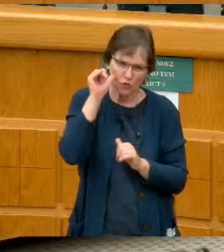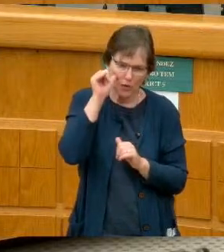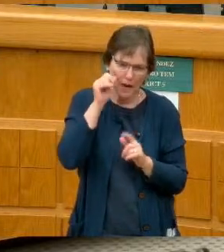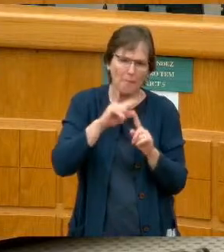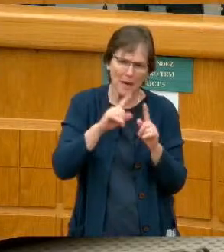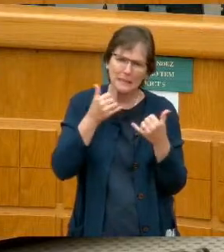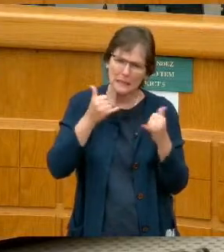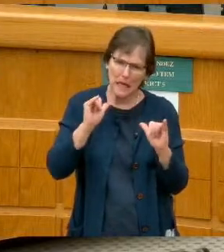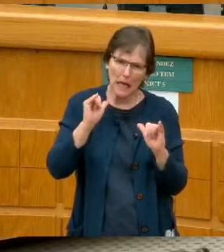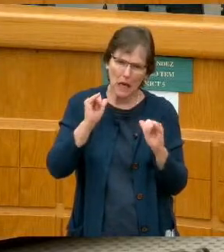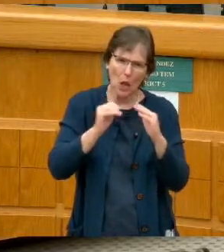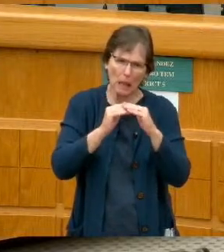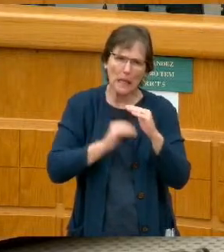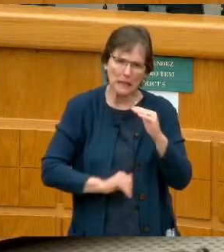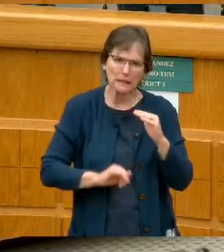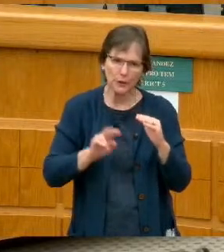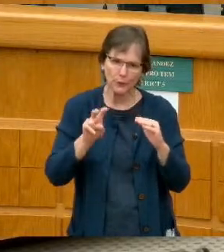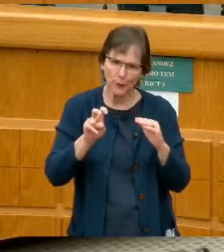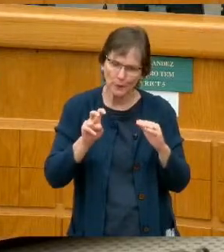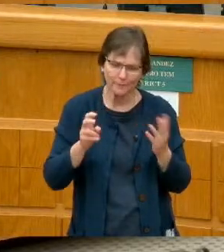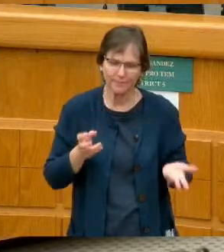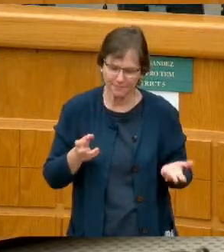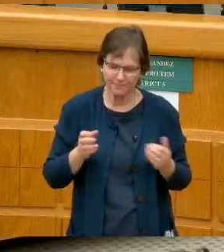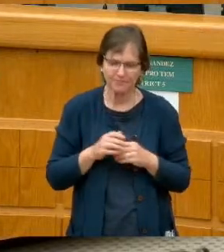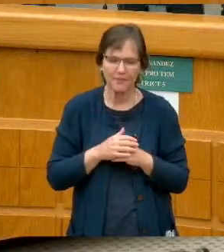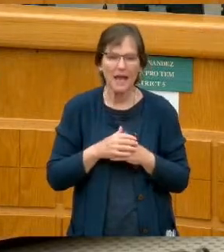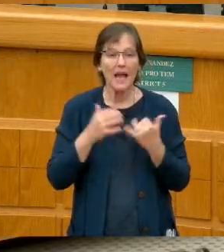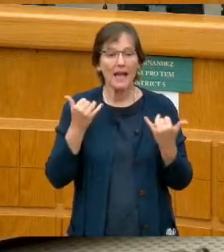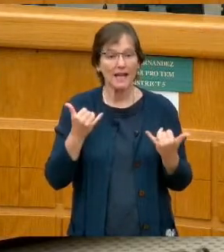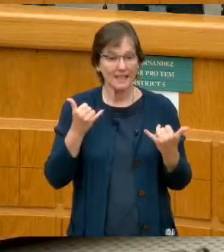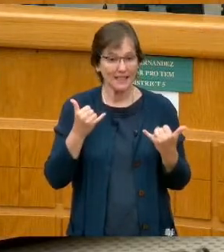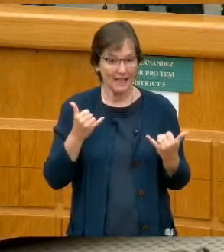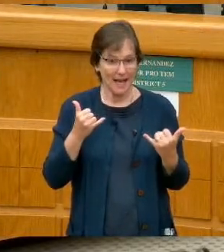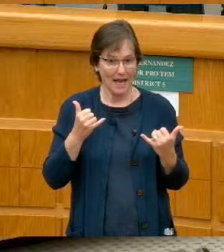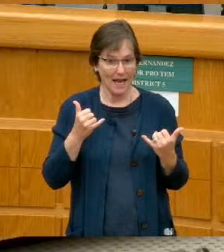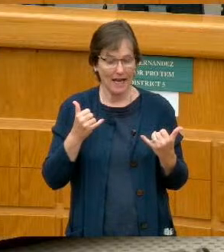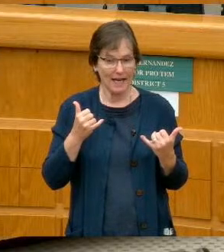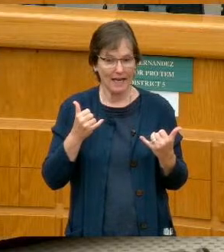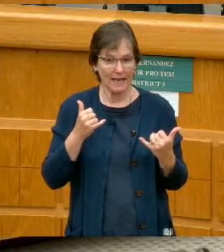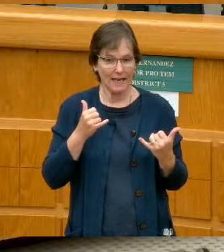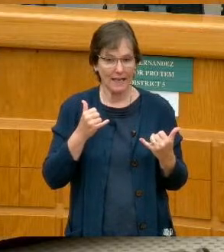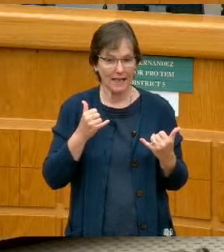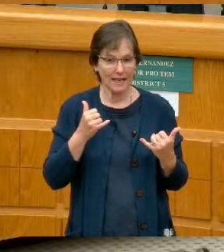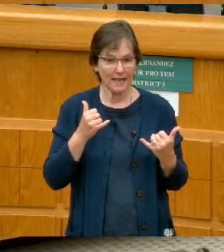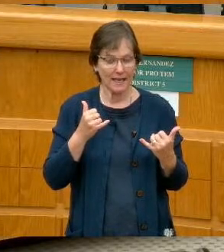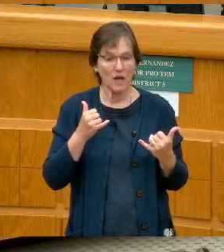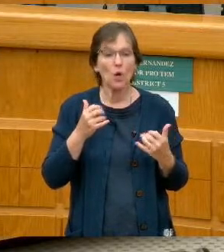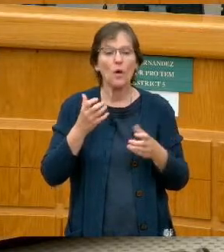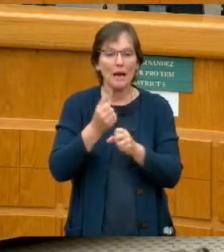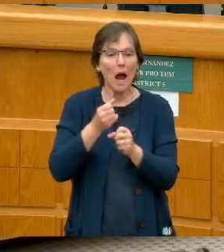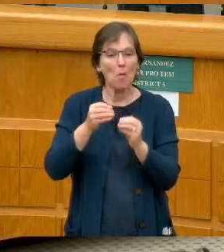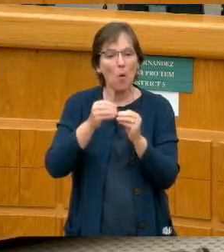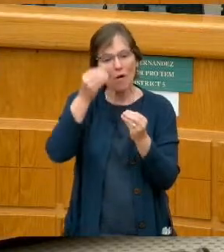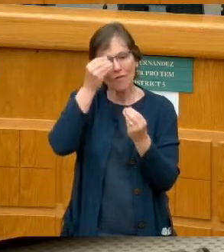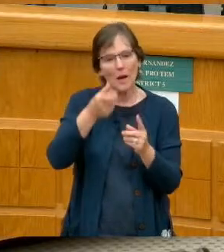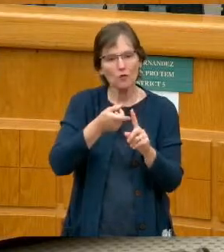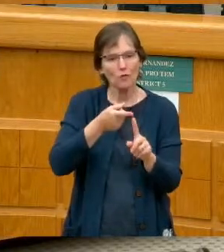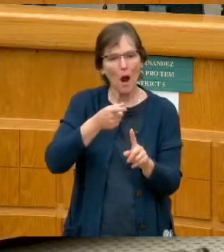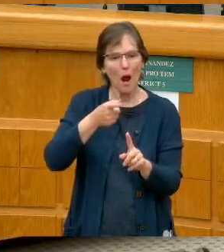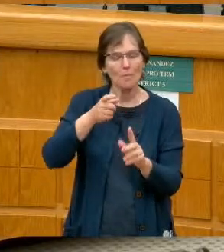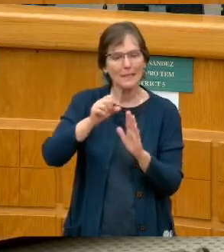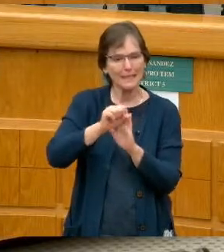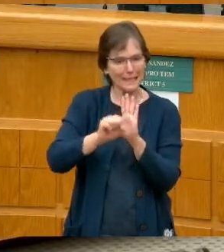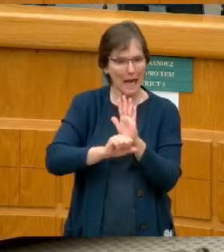days. Today, not shown on here because we already distributed them, we did get another data drop for